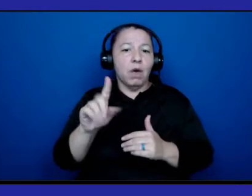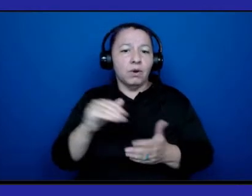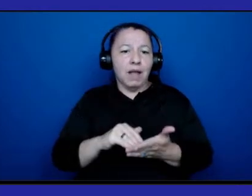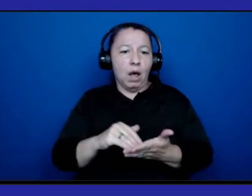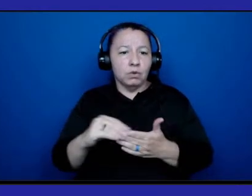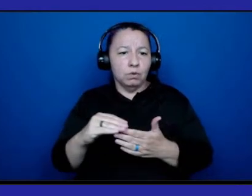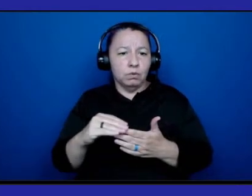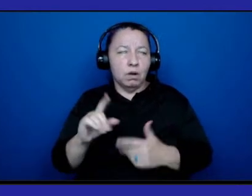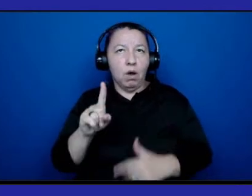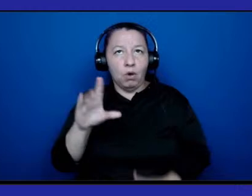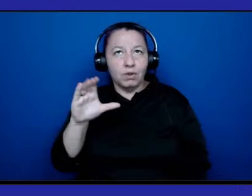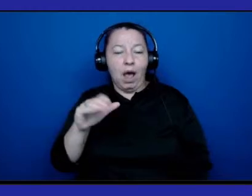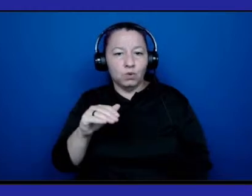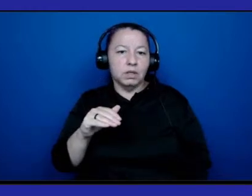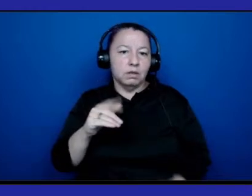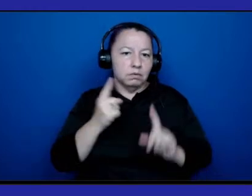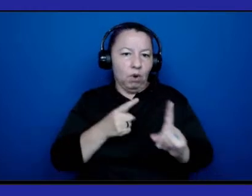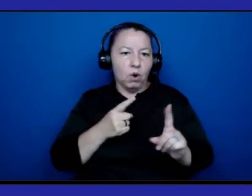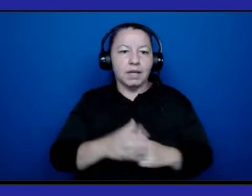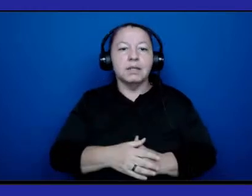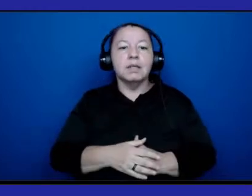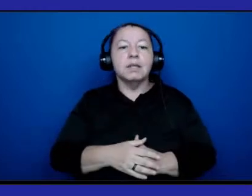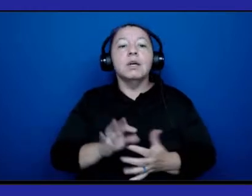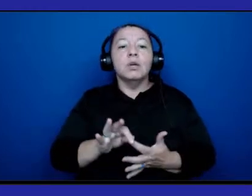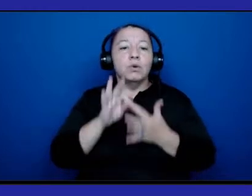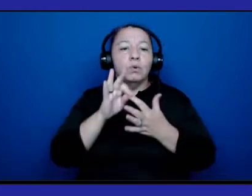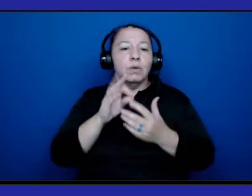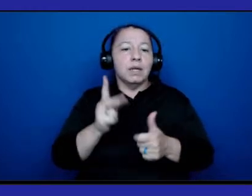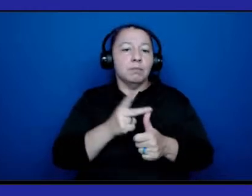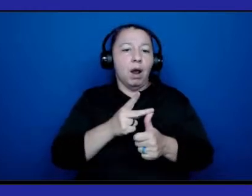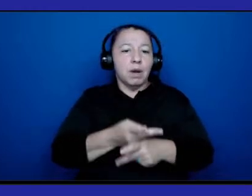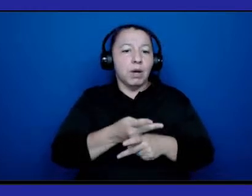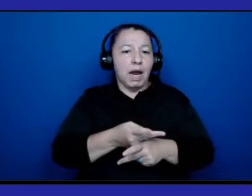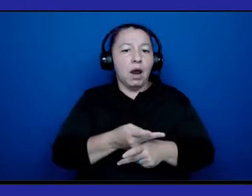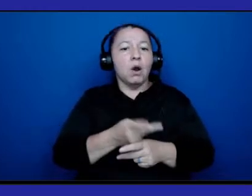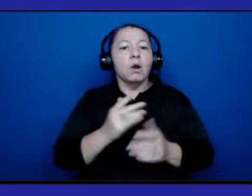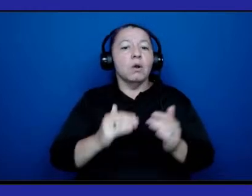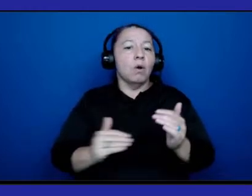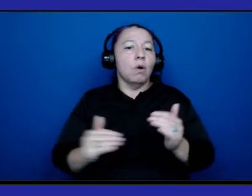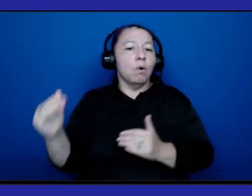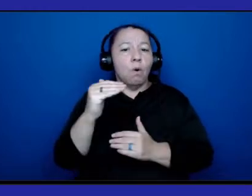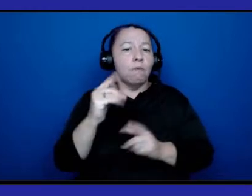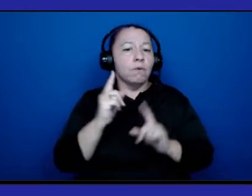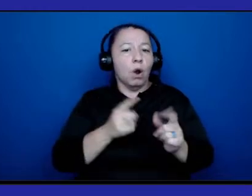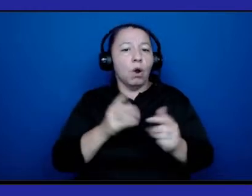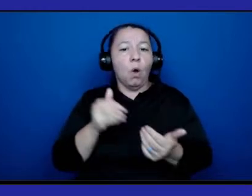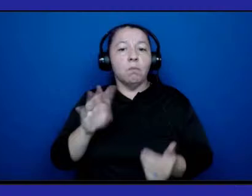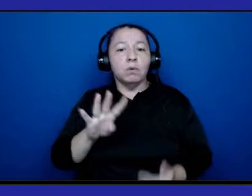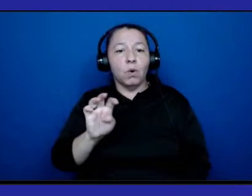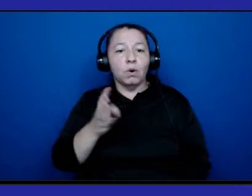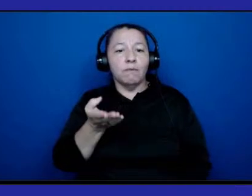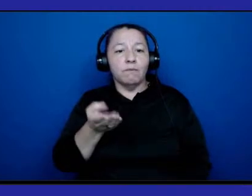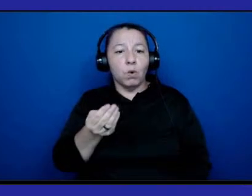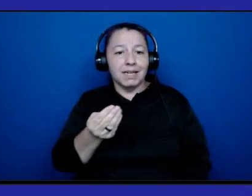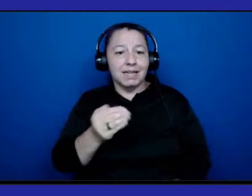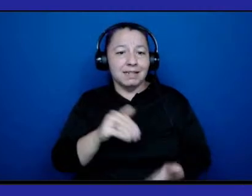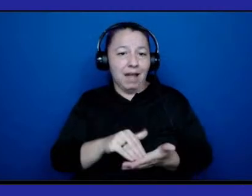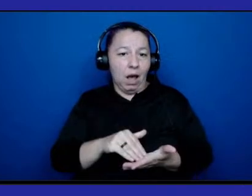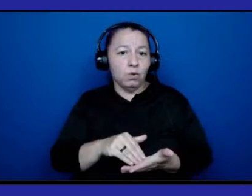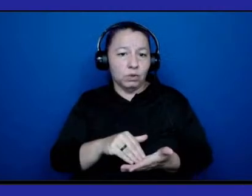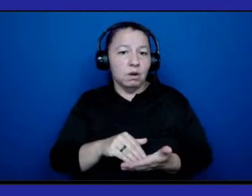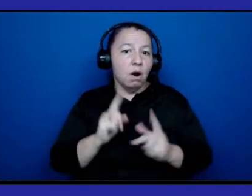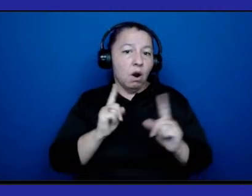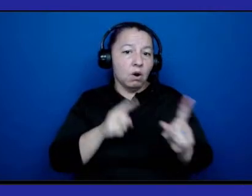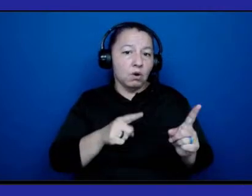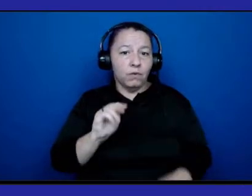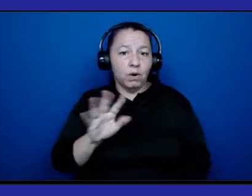care patients also exceeding target at almost 414,000, target being 405,